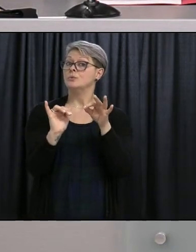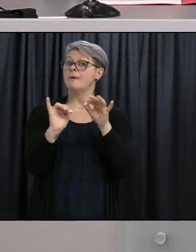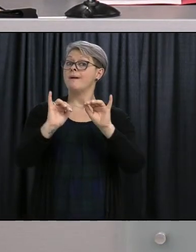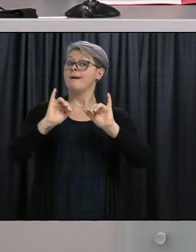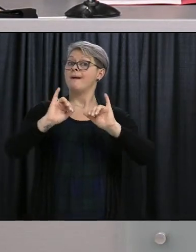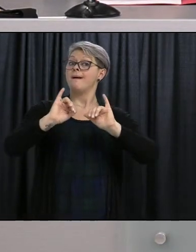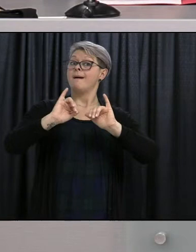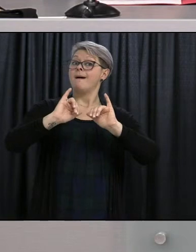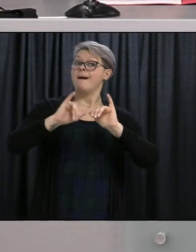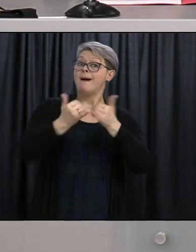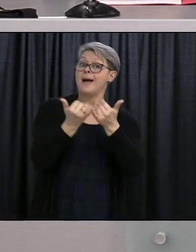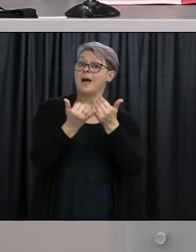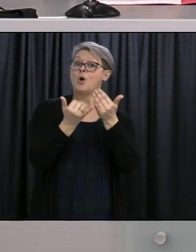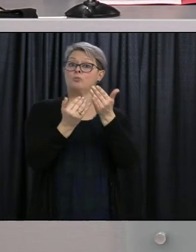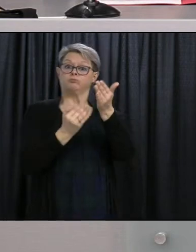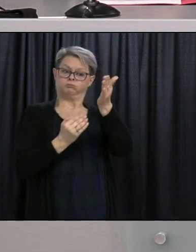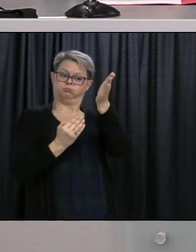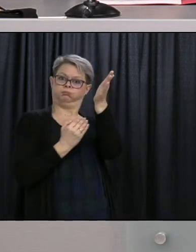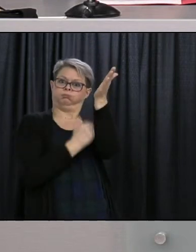the capacity?